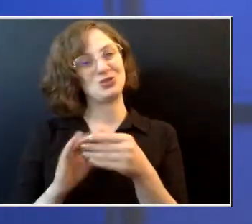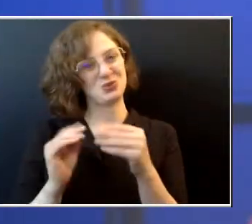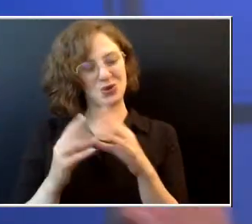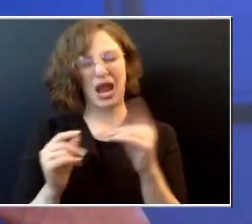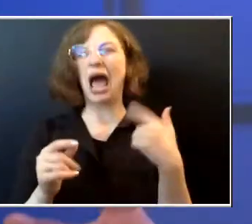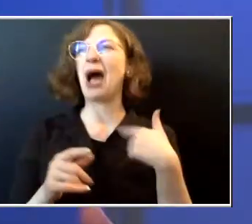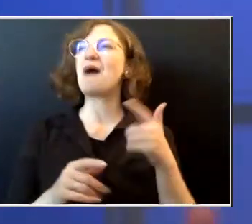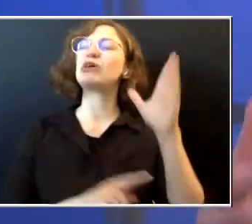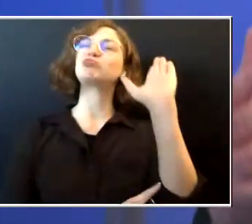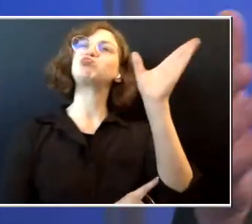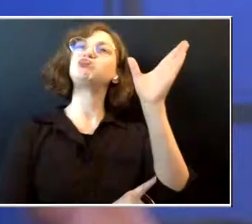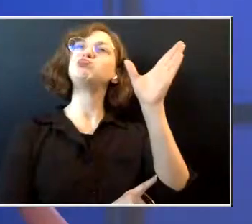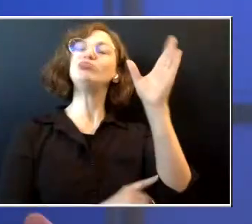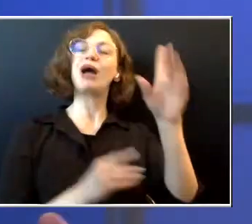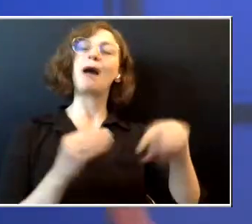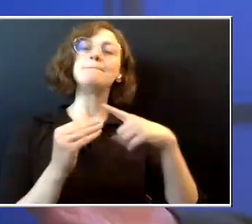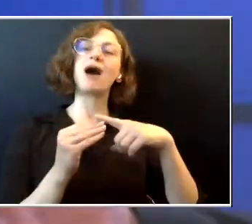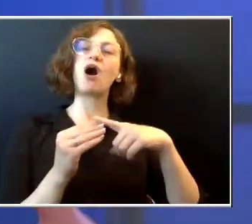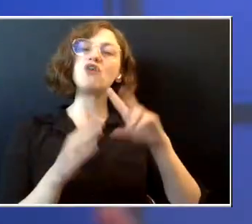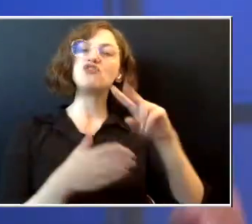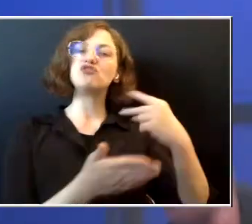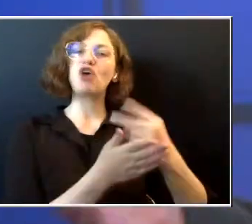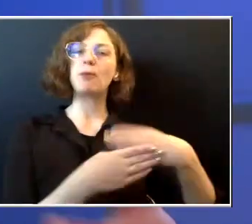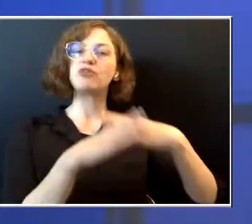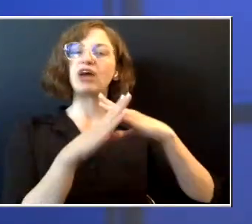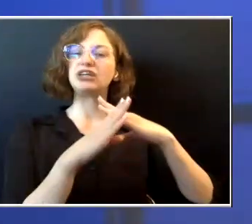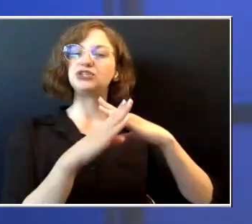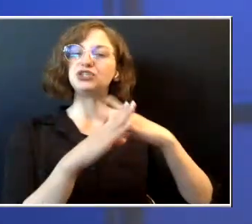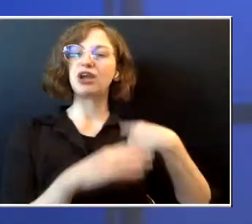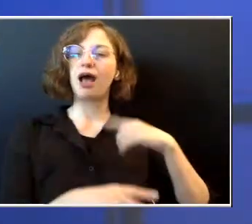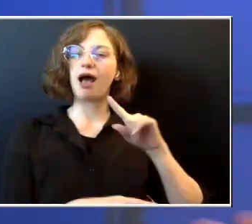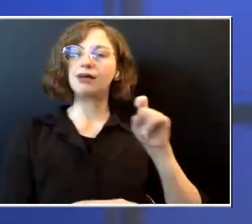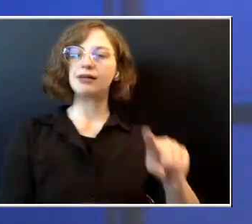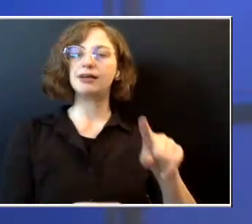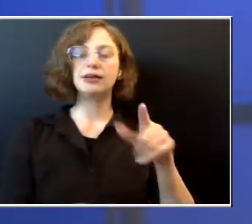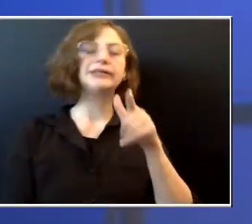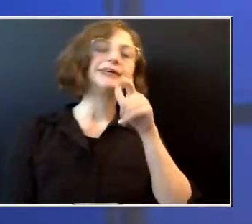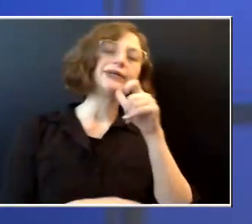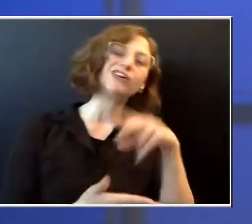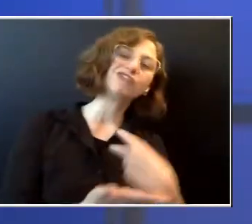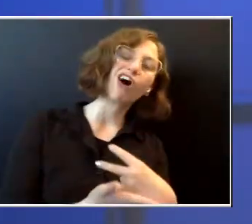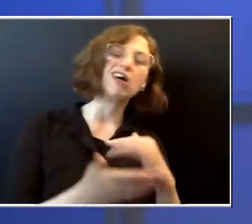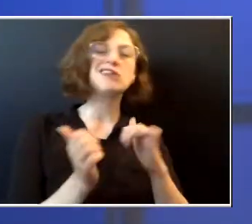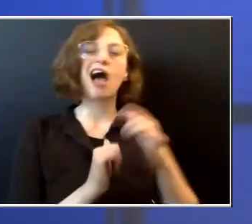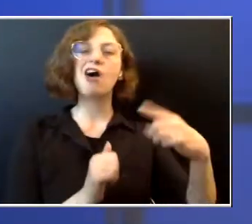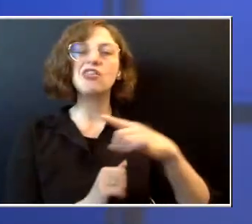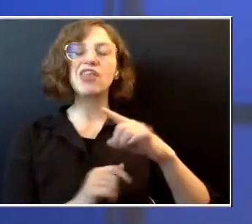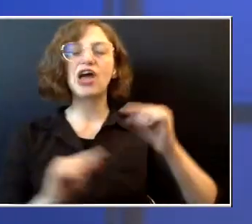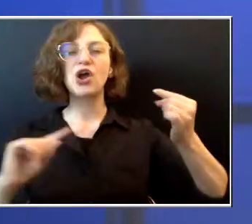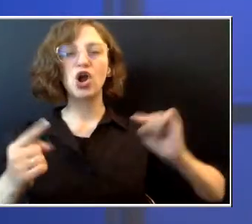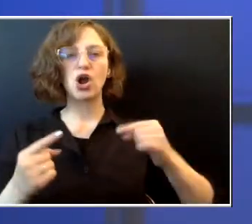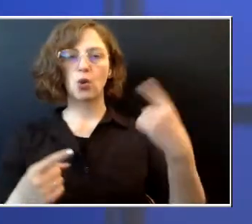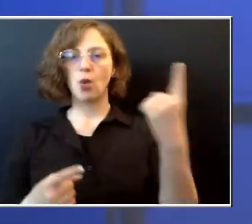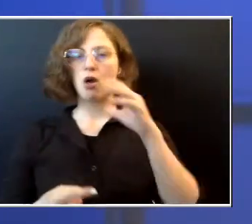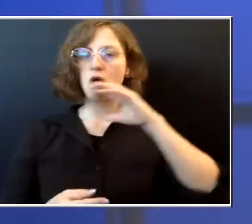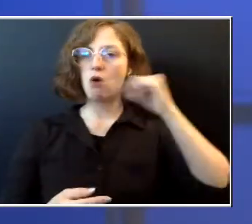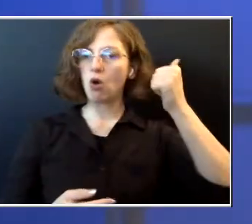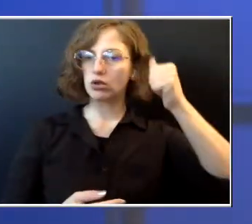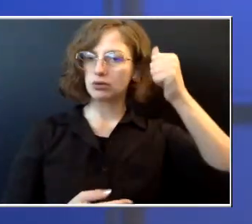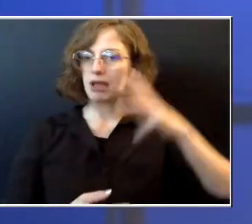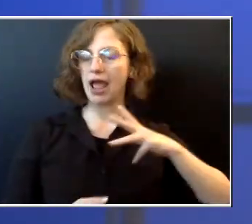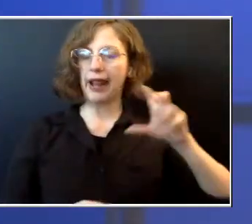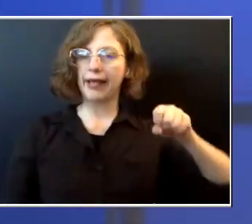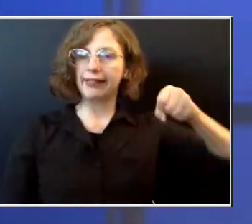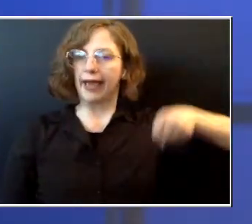and I asked in this, who falls and how they get hurt. And there was this older gentleman using a cane in the back, raises his hand and